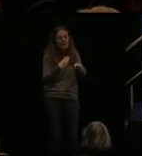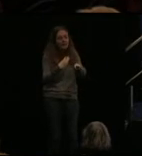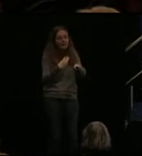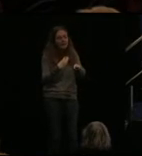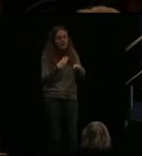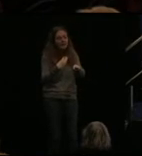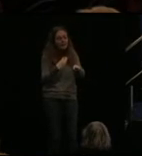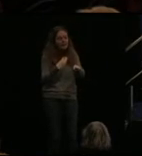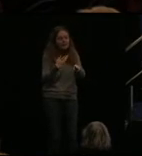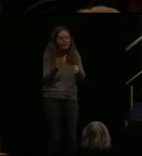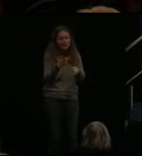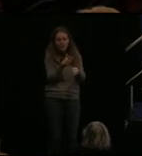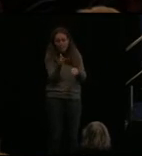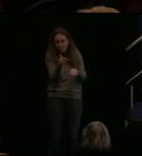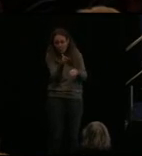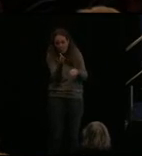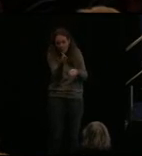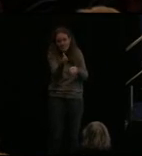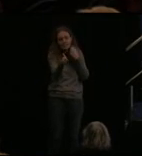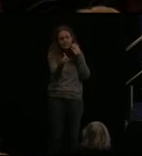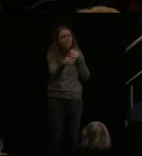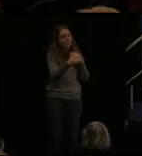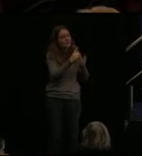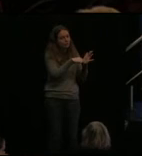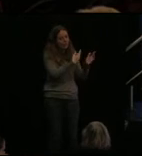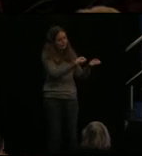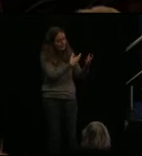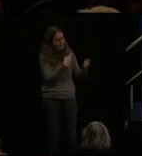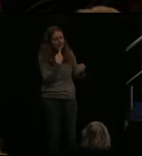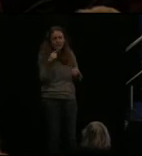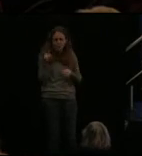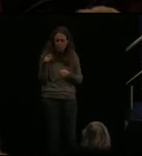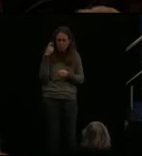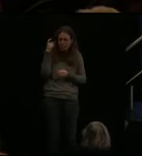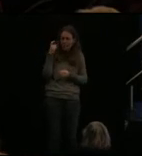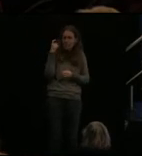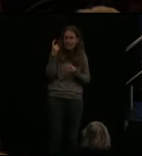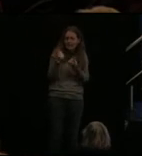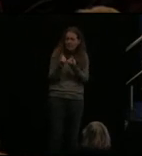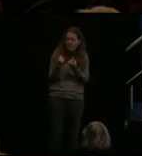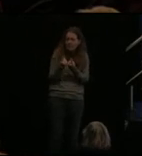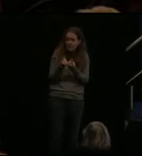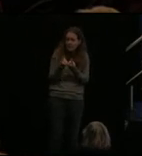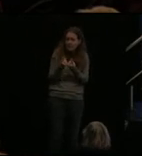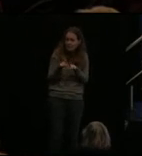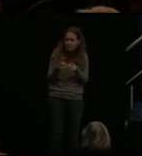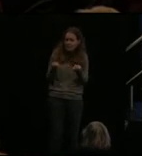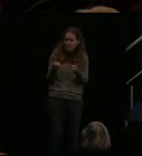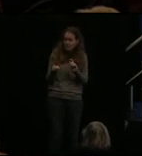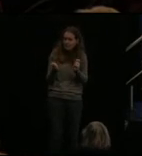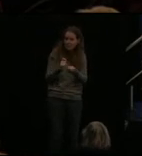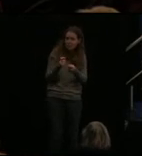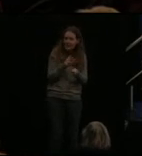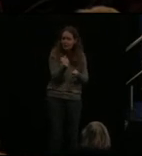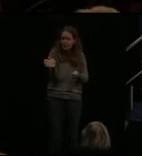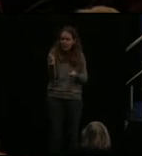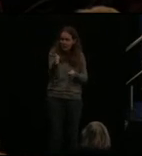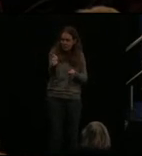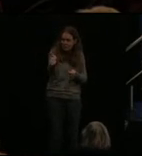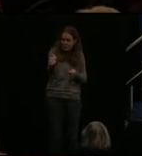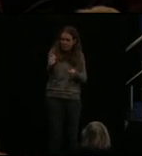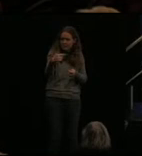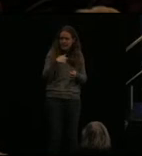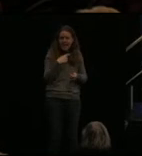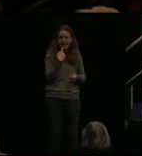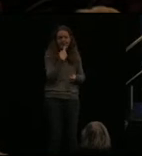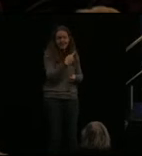you set a course. And Jim said, are you thinking about something different, a change of direction, something? And I